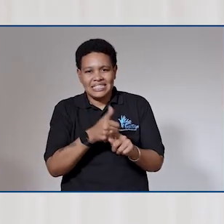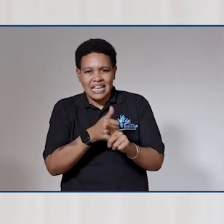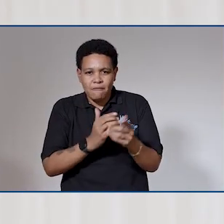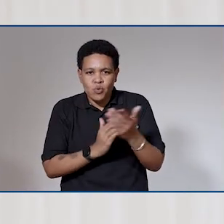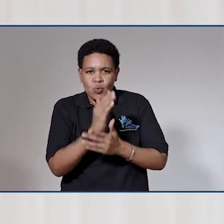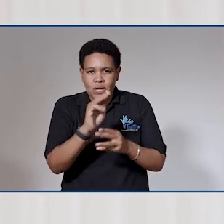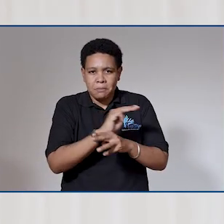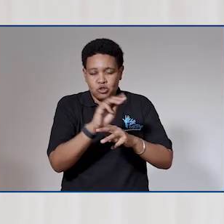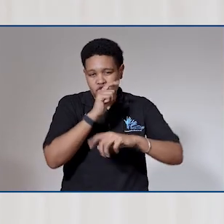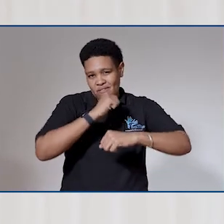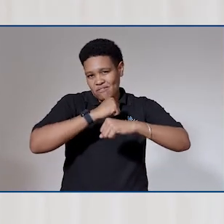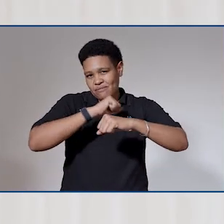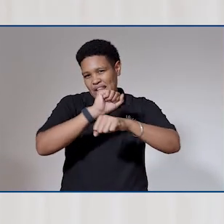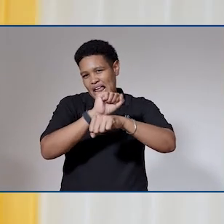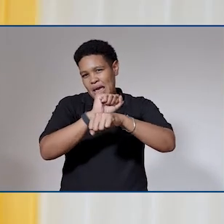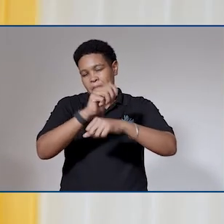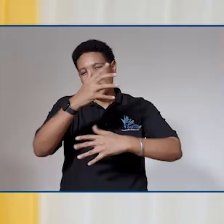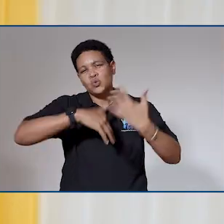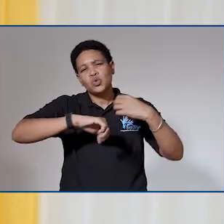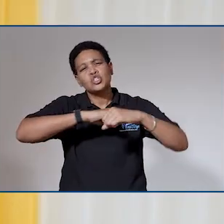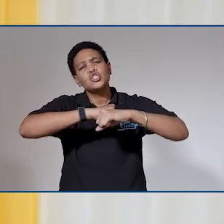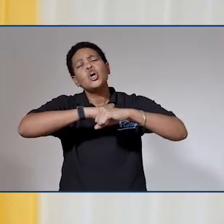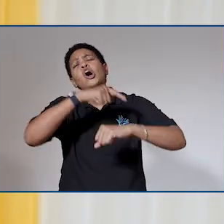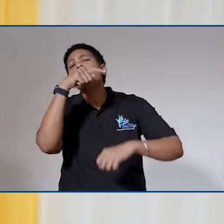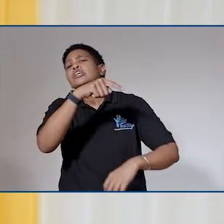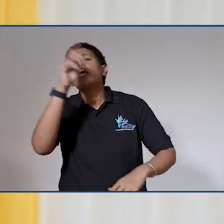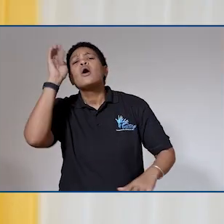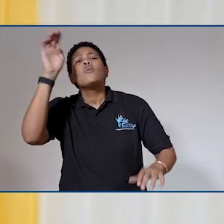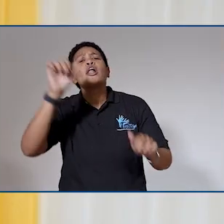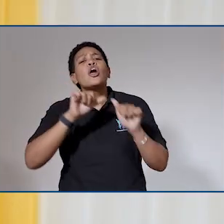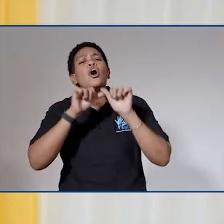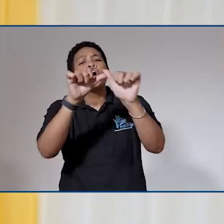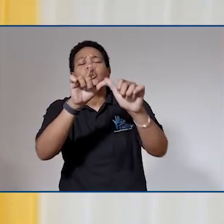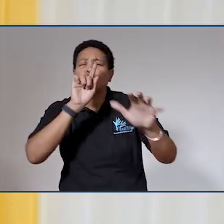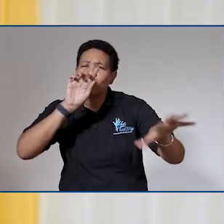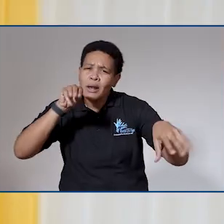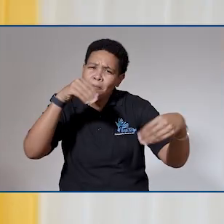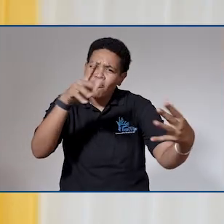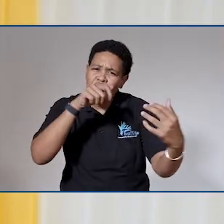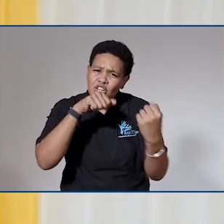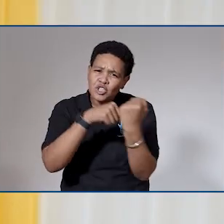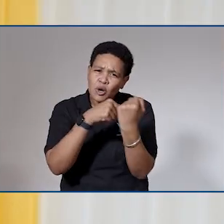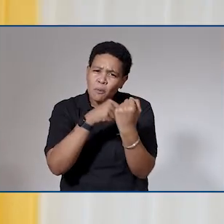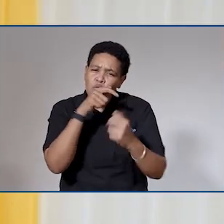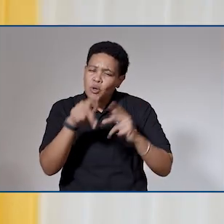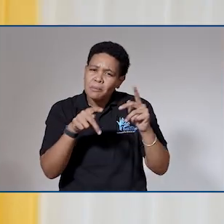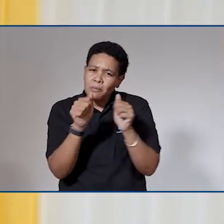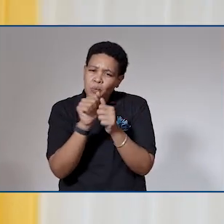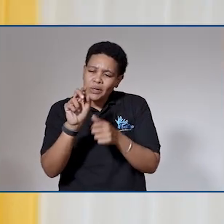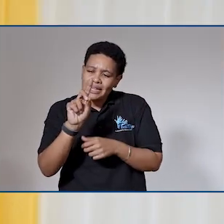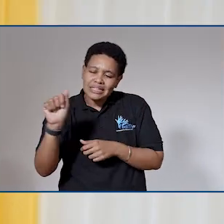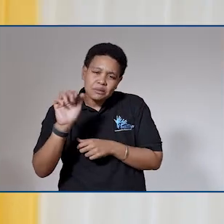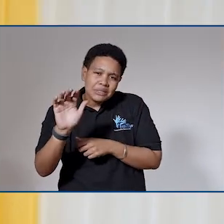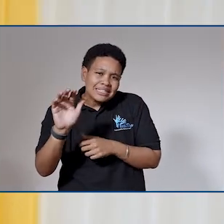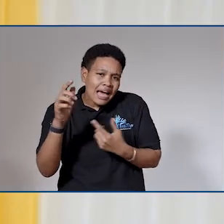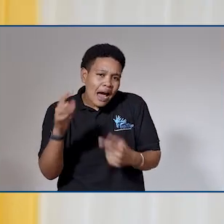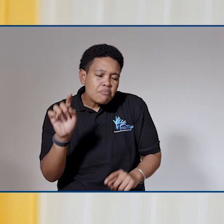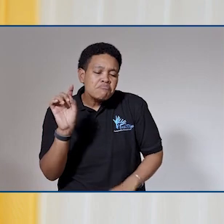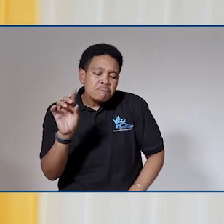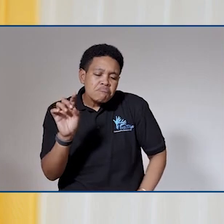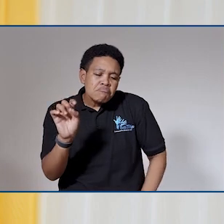Labour and Social Security, will continue to provide support to persons with disabilities to